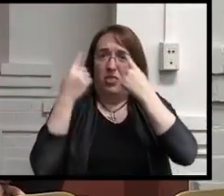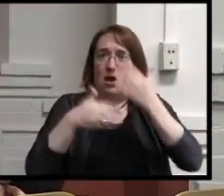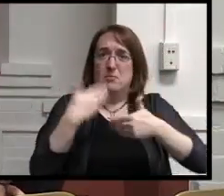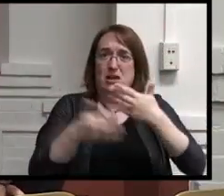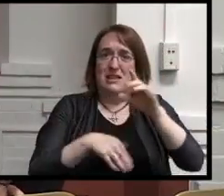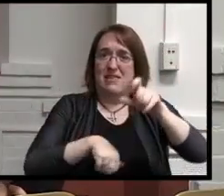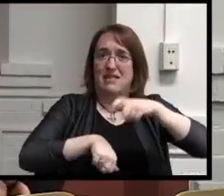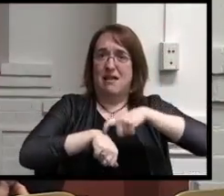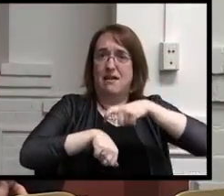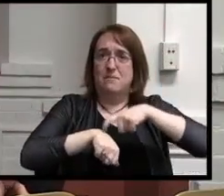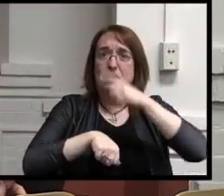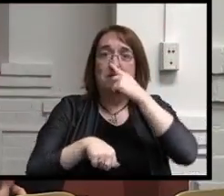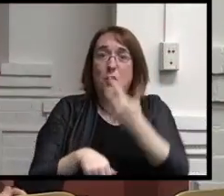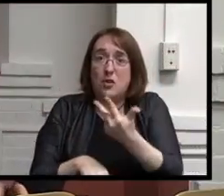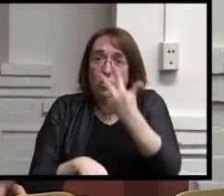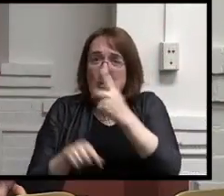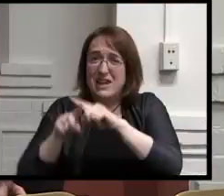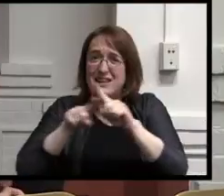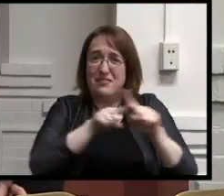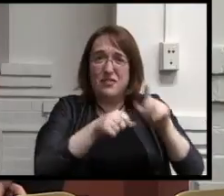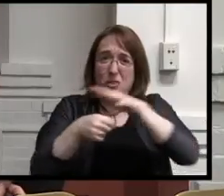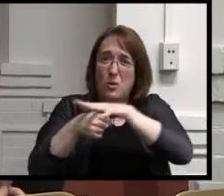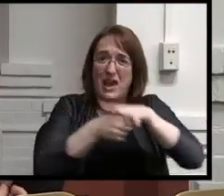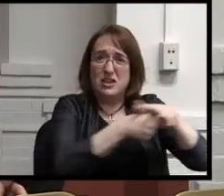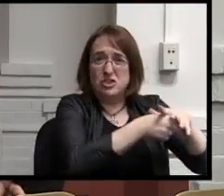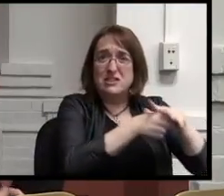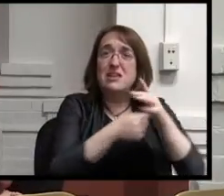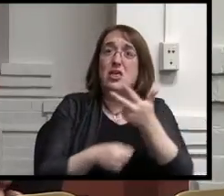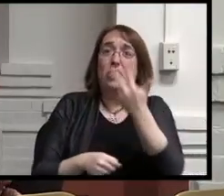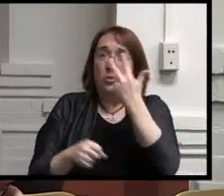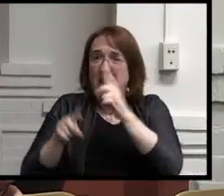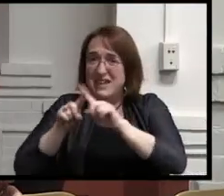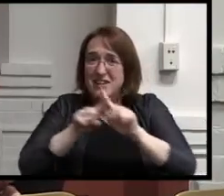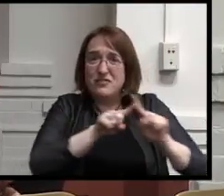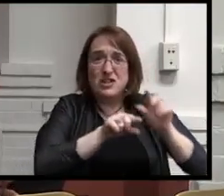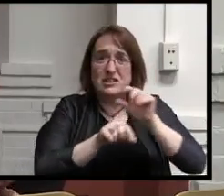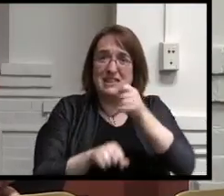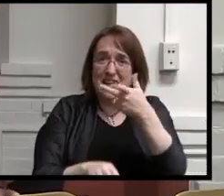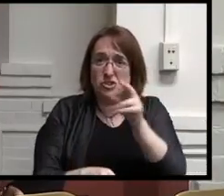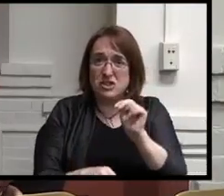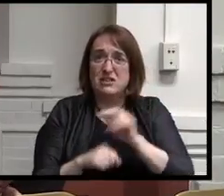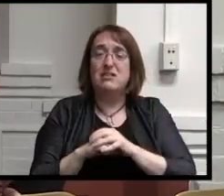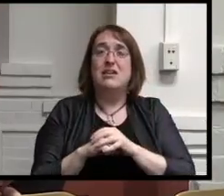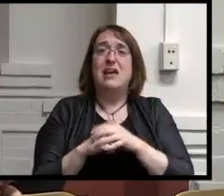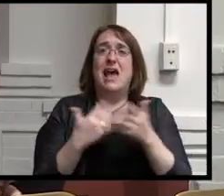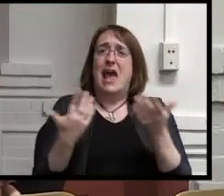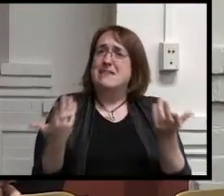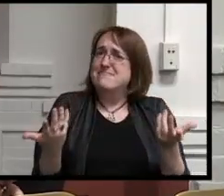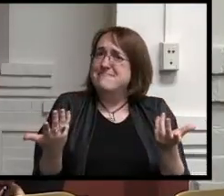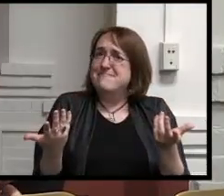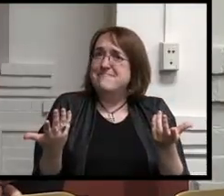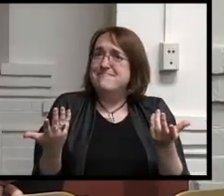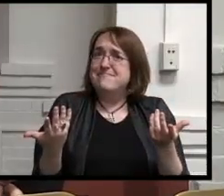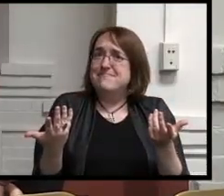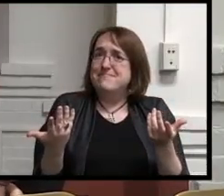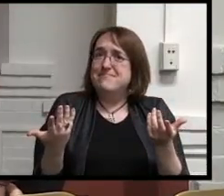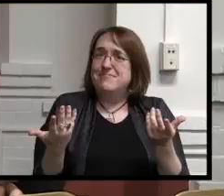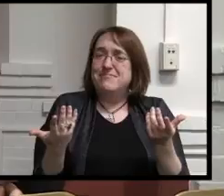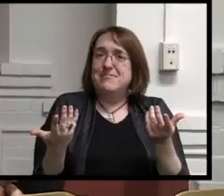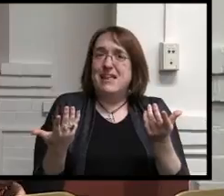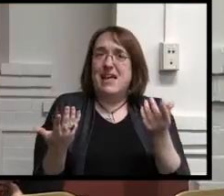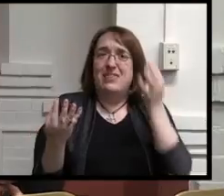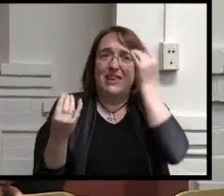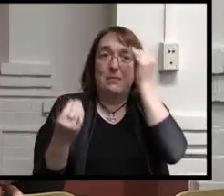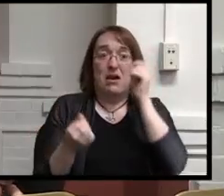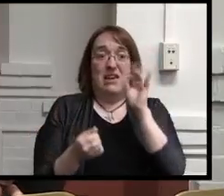3 different locations, for 3 different types of stations, and then we'll make it work if it passes. And